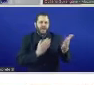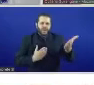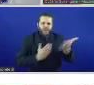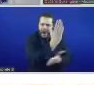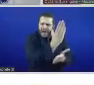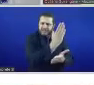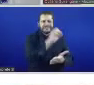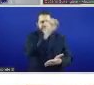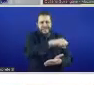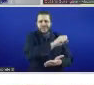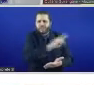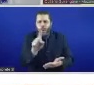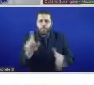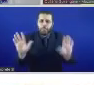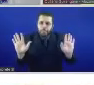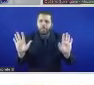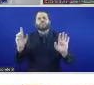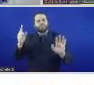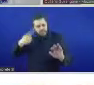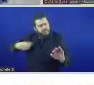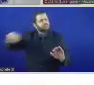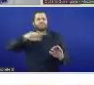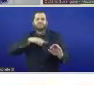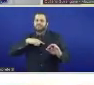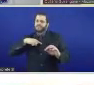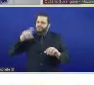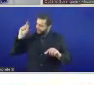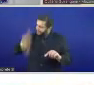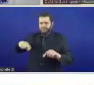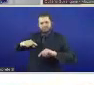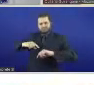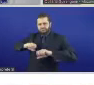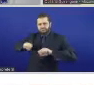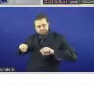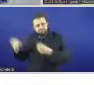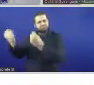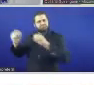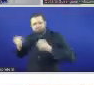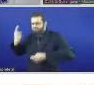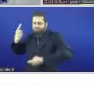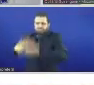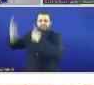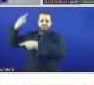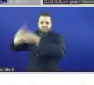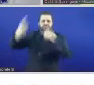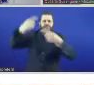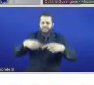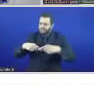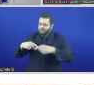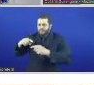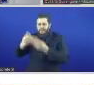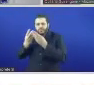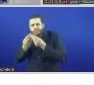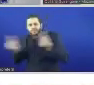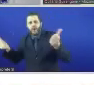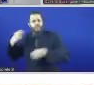in all decision-making, even related to the COVID-19. In resources, we need a fair